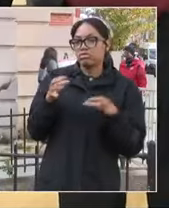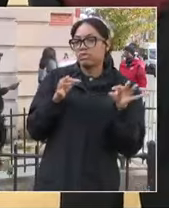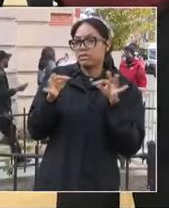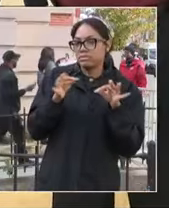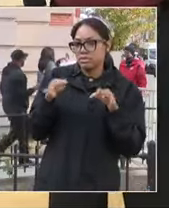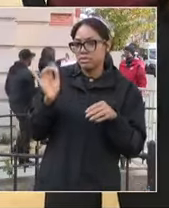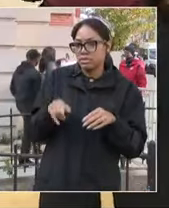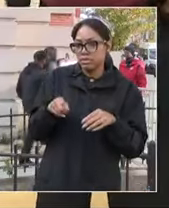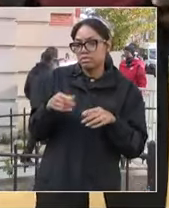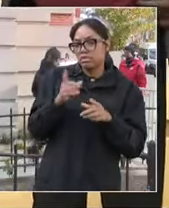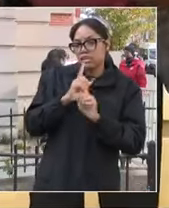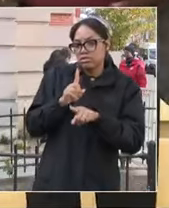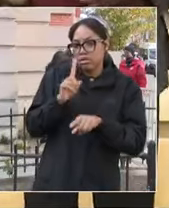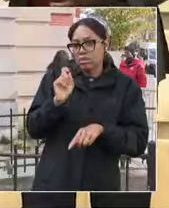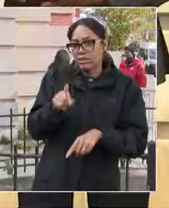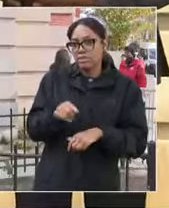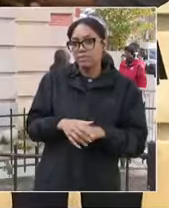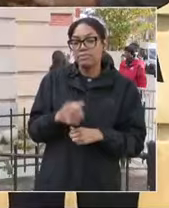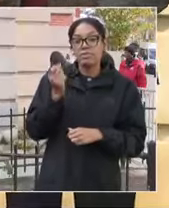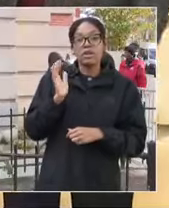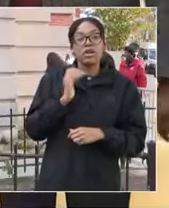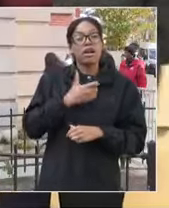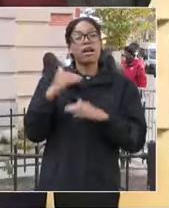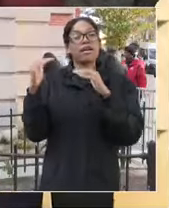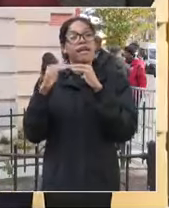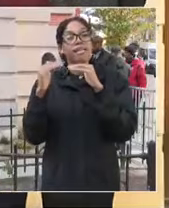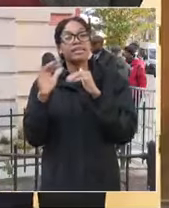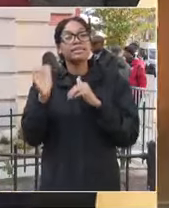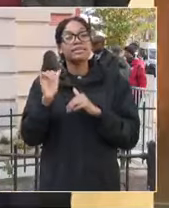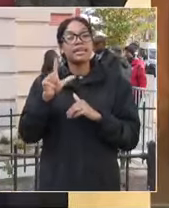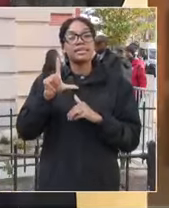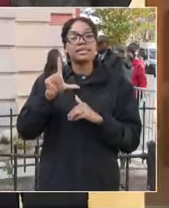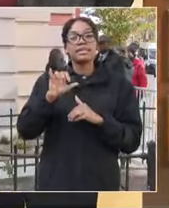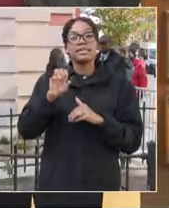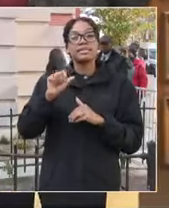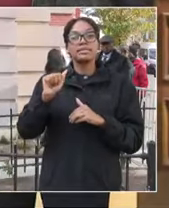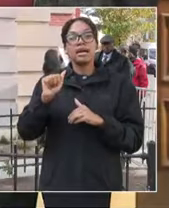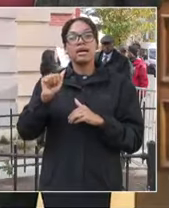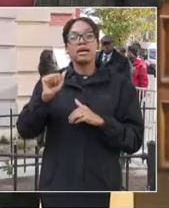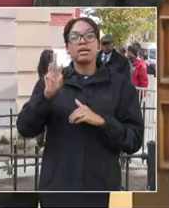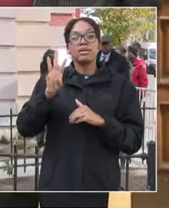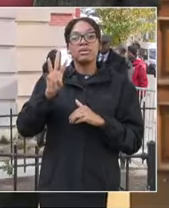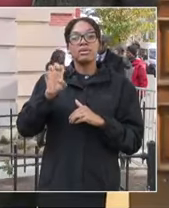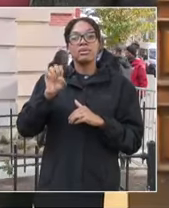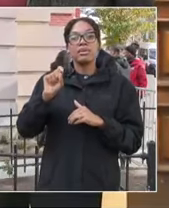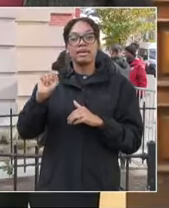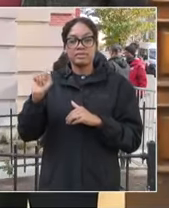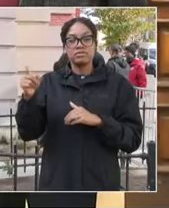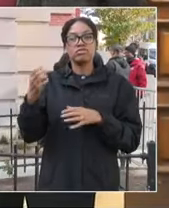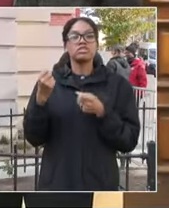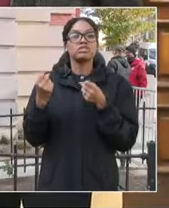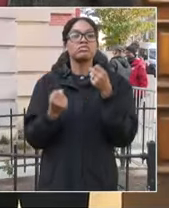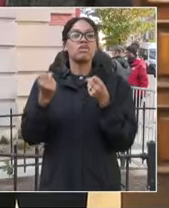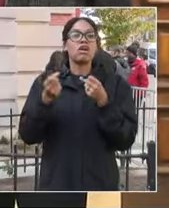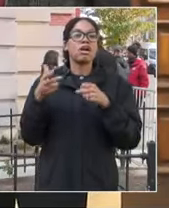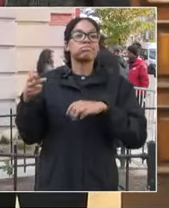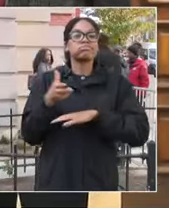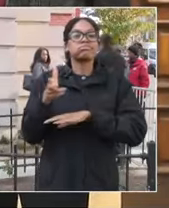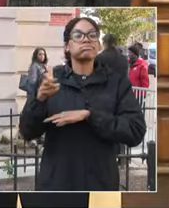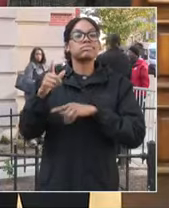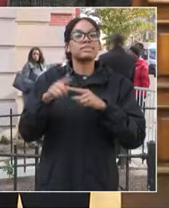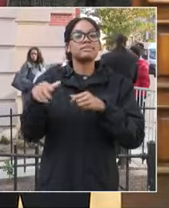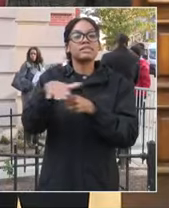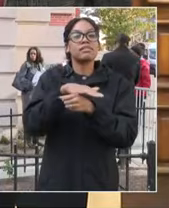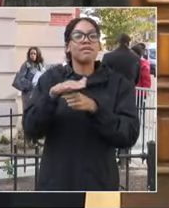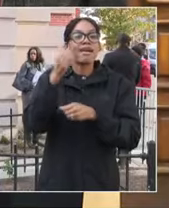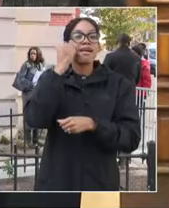Ms. West, who are out in neighborhoods on streets every day, they have varying levels of success,